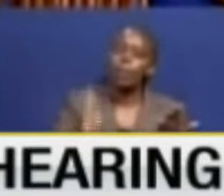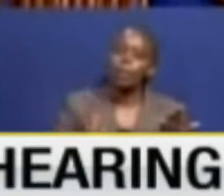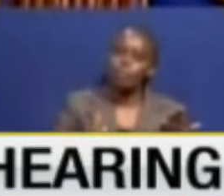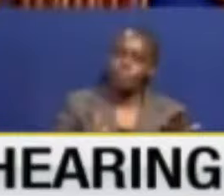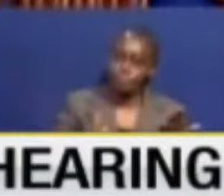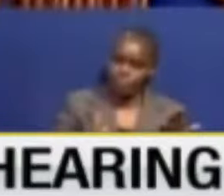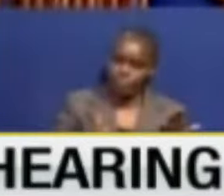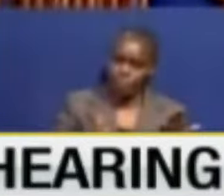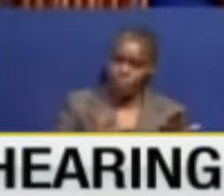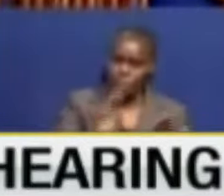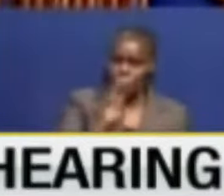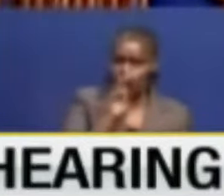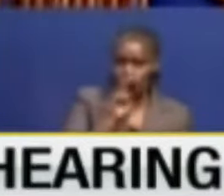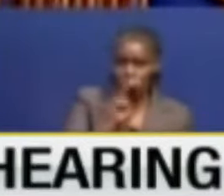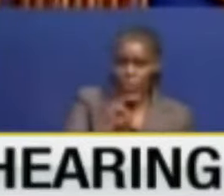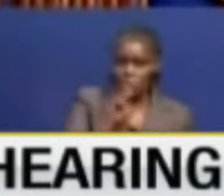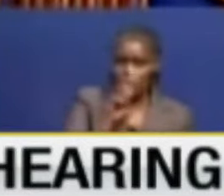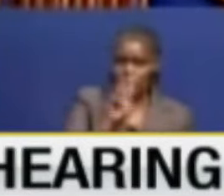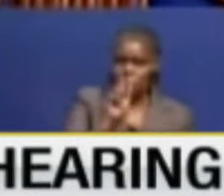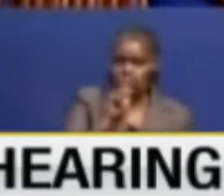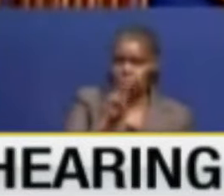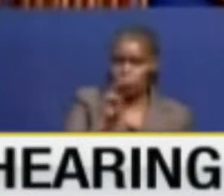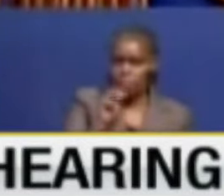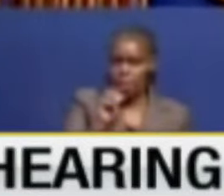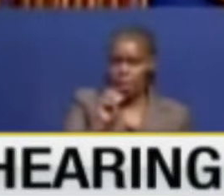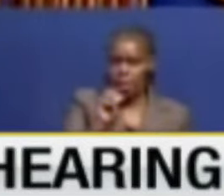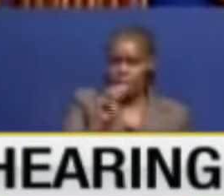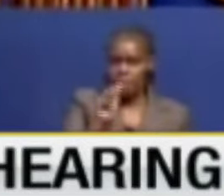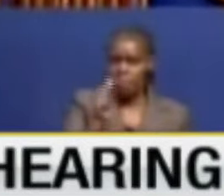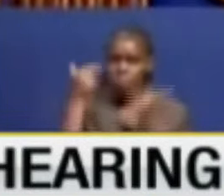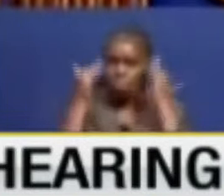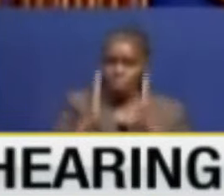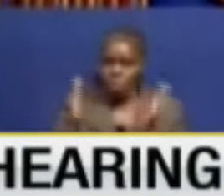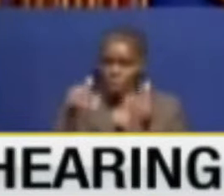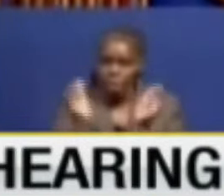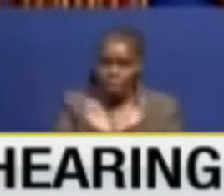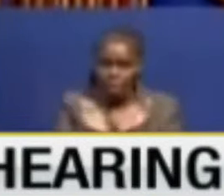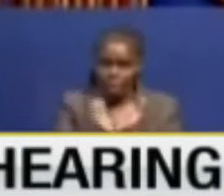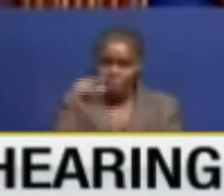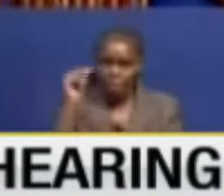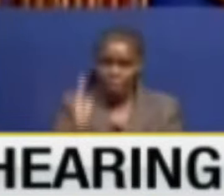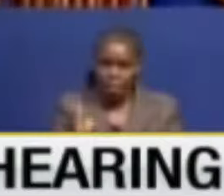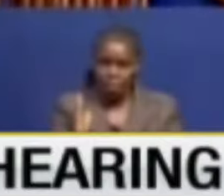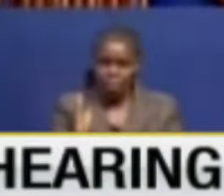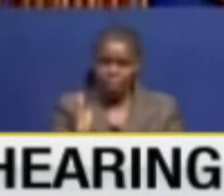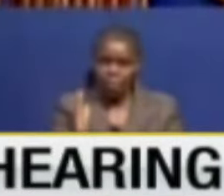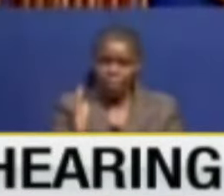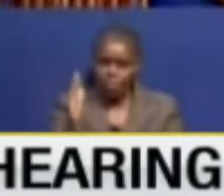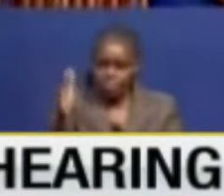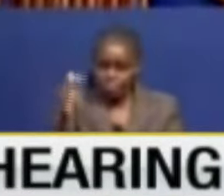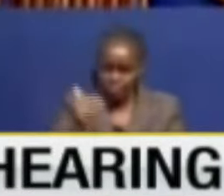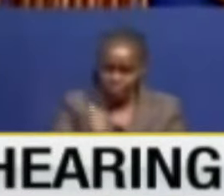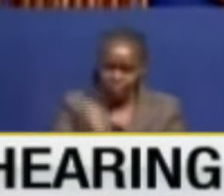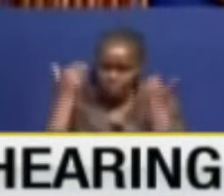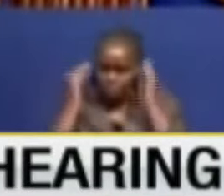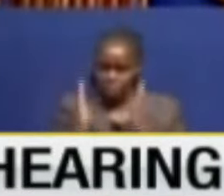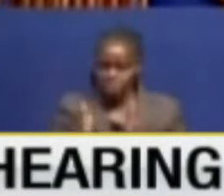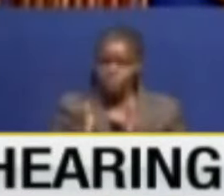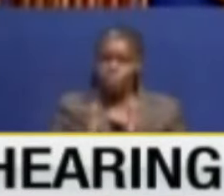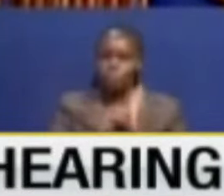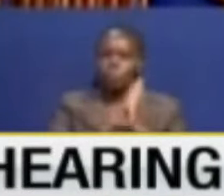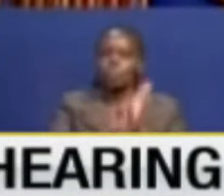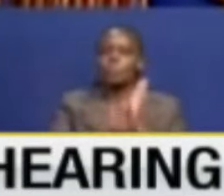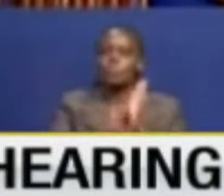Mrs. Mutuma Gishuru and Associates Advocates, who indicated that the Governor had appointed the firm to represent her in